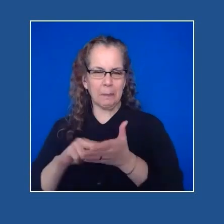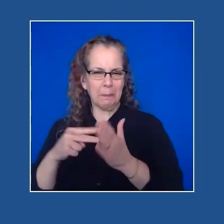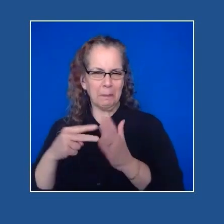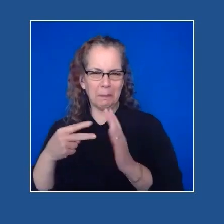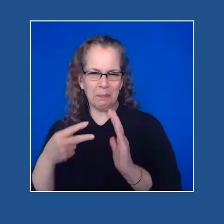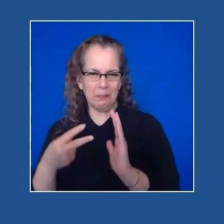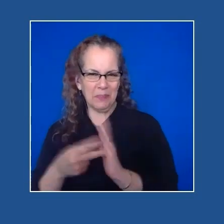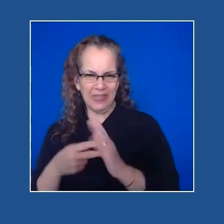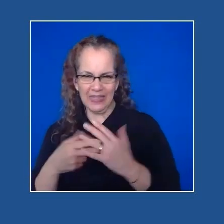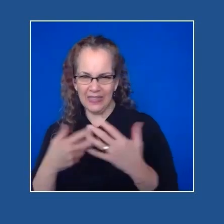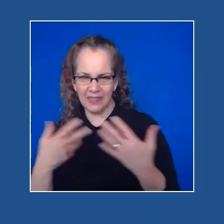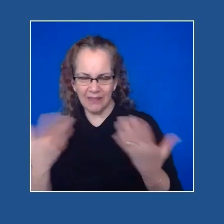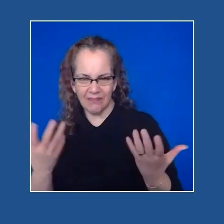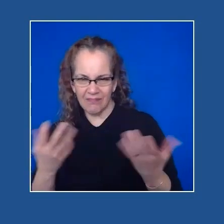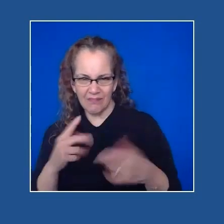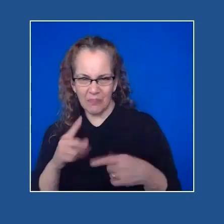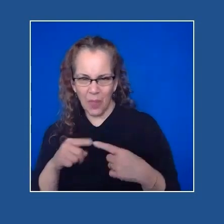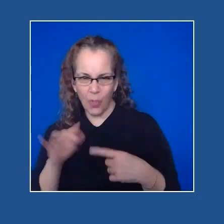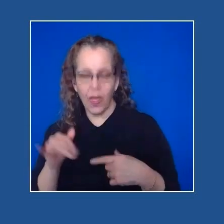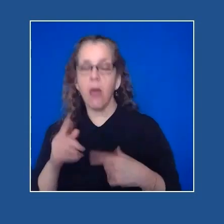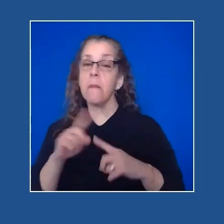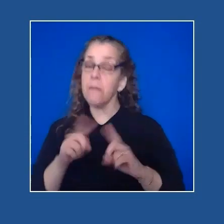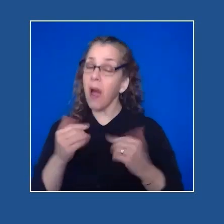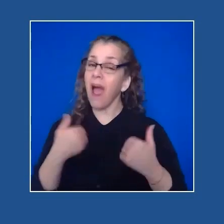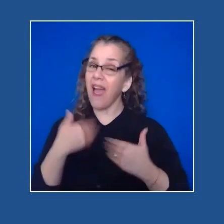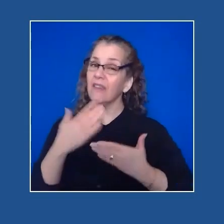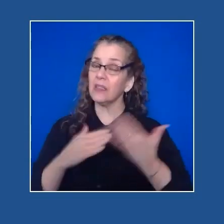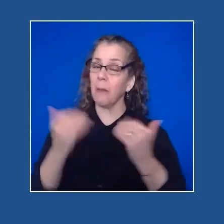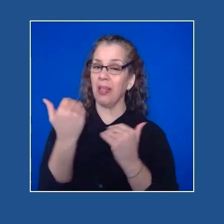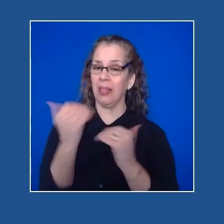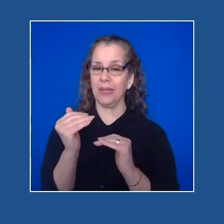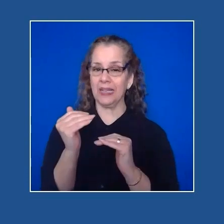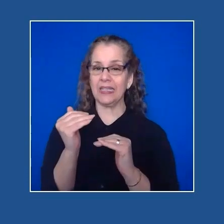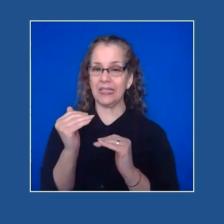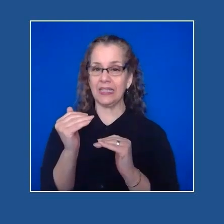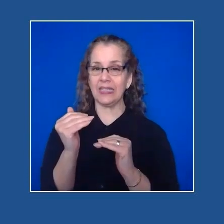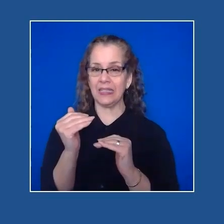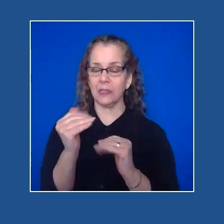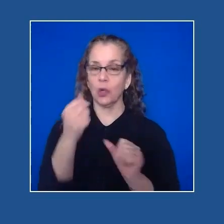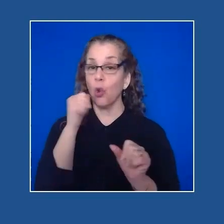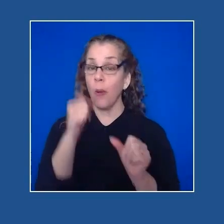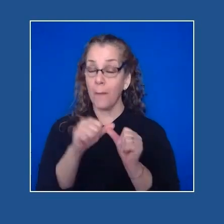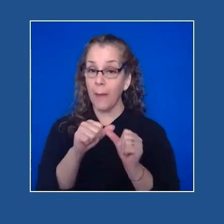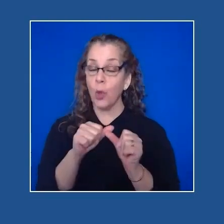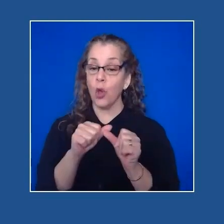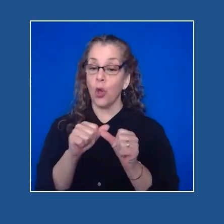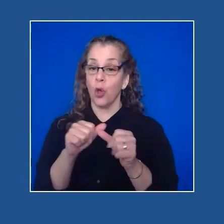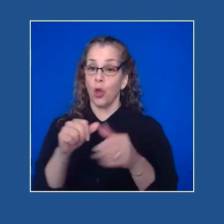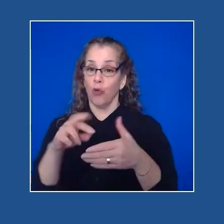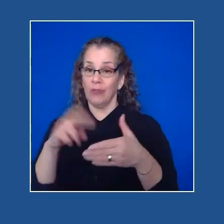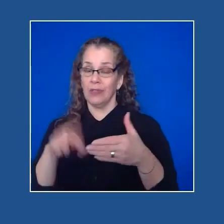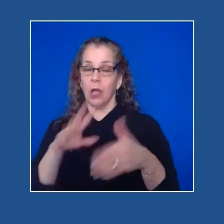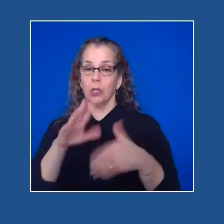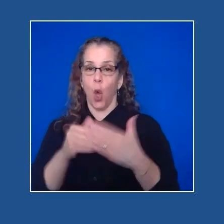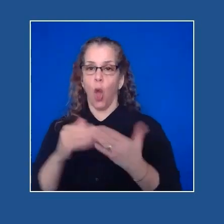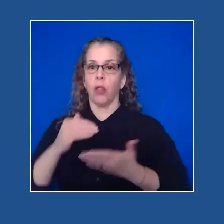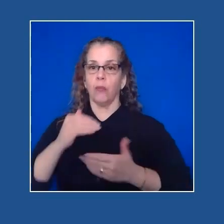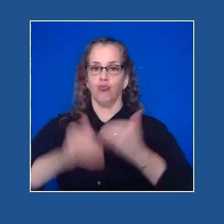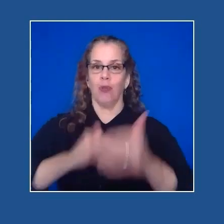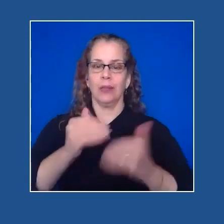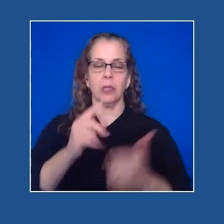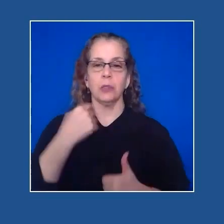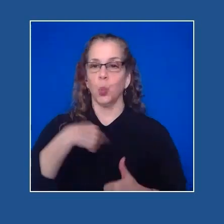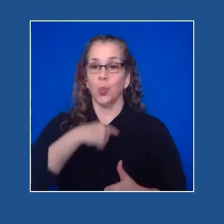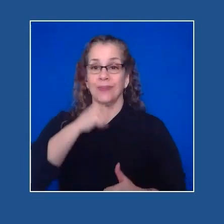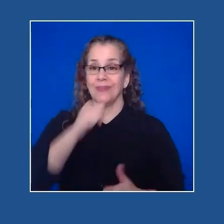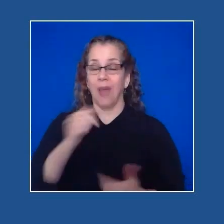There are some limitations. So our outcomes for this were all process oriented. We didn't actually collect any data on how